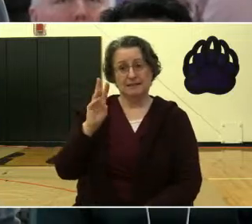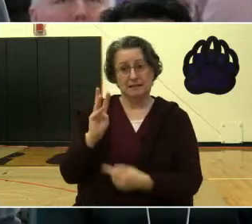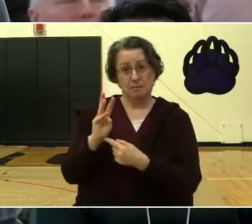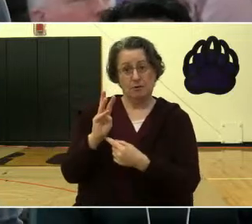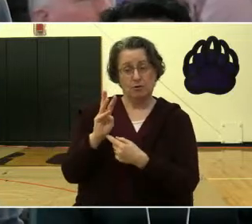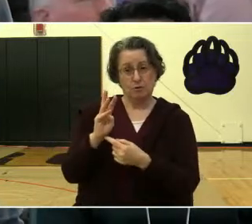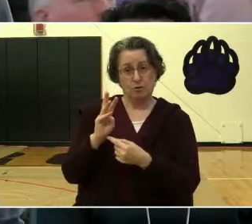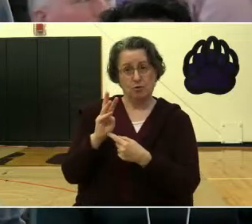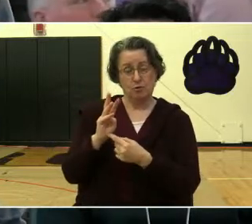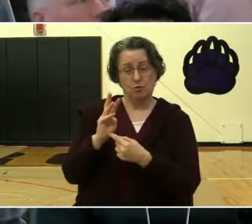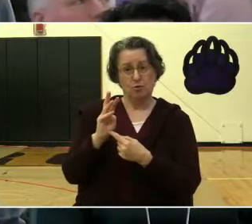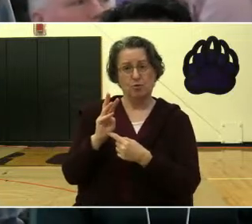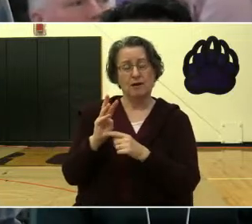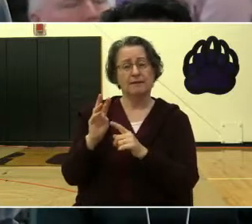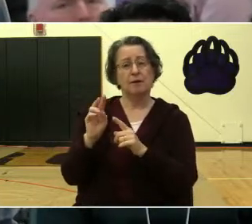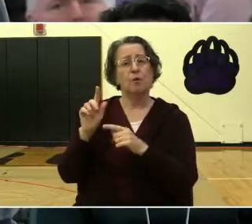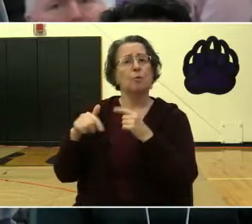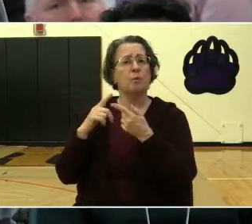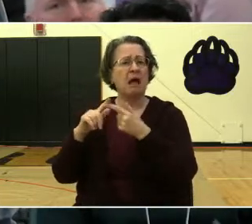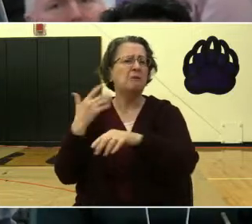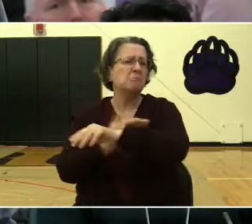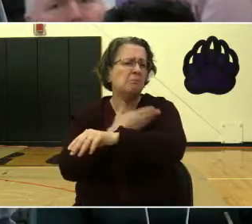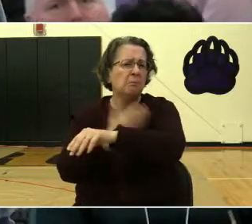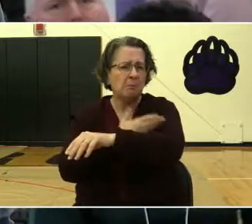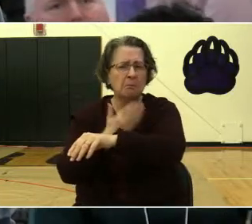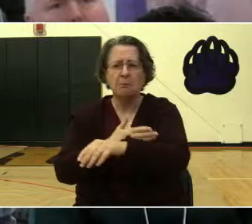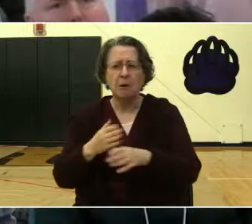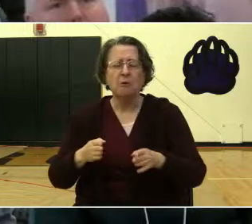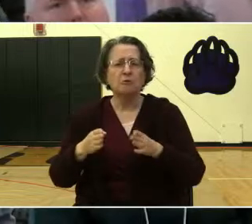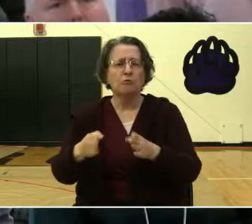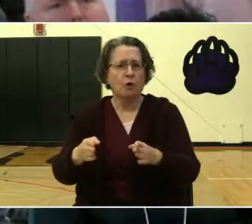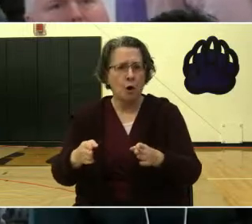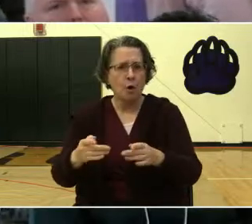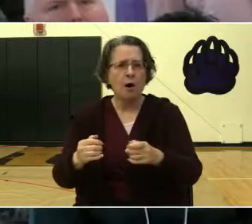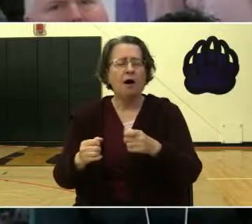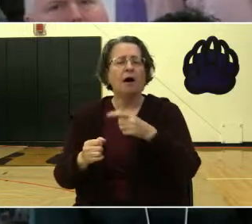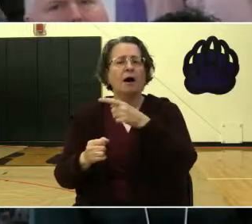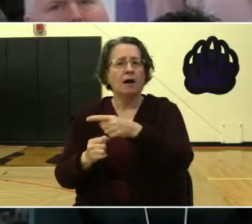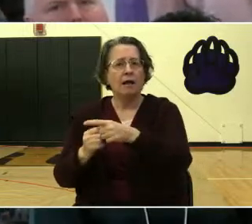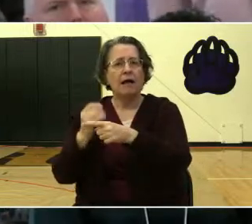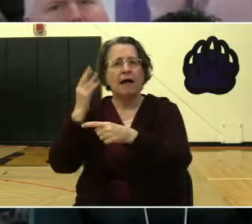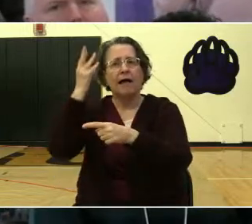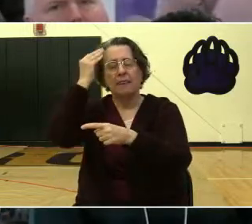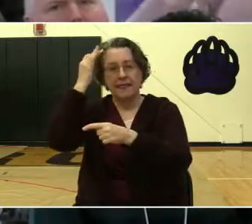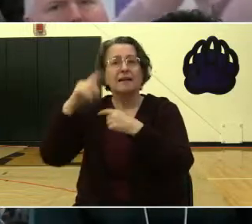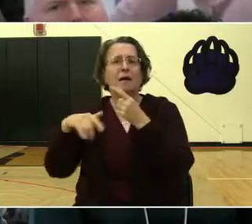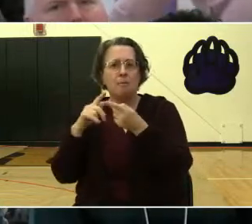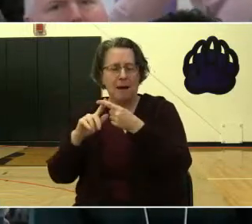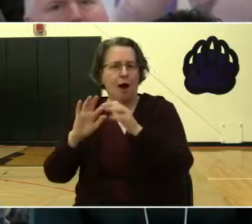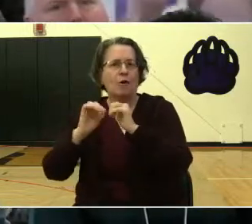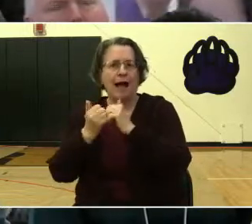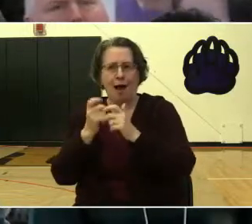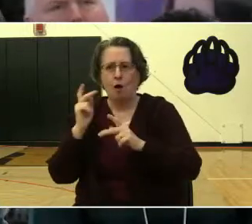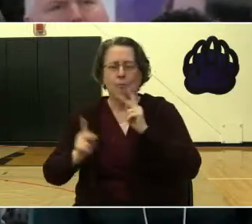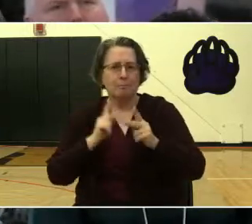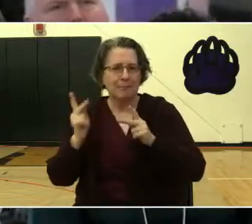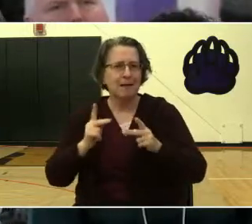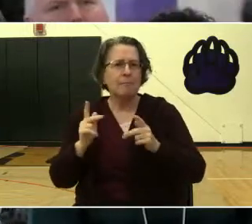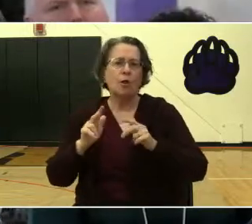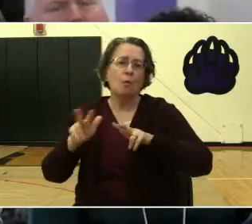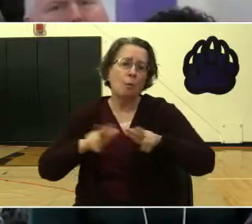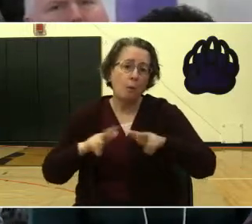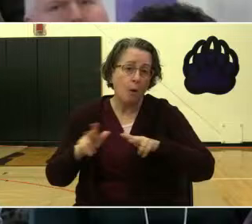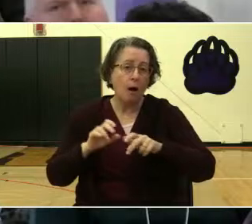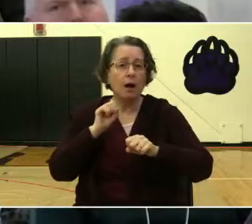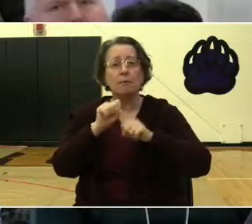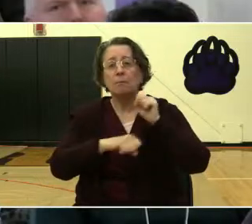is thinking about um the multiple ways in which people move around town um whether that's